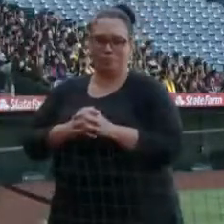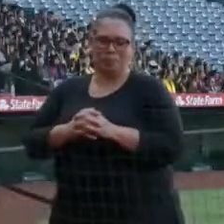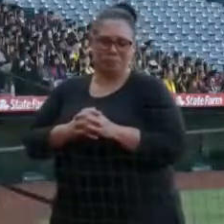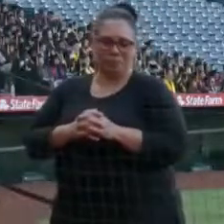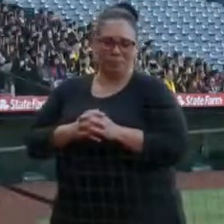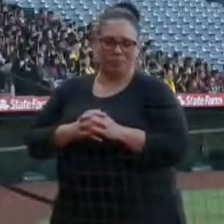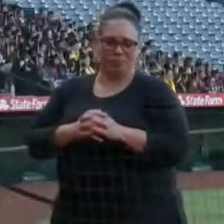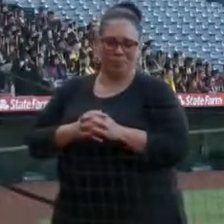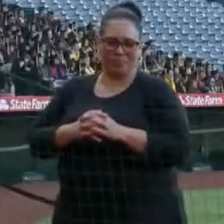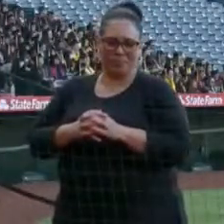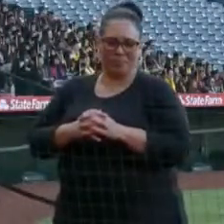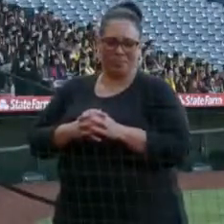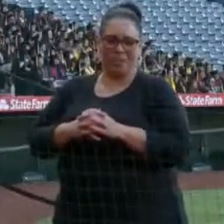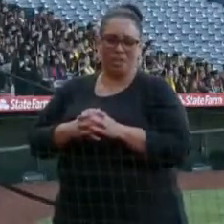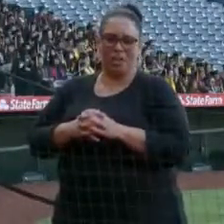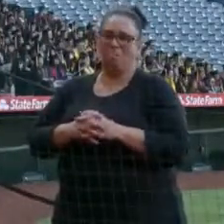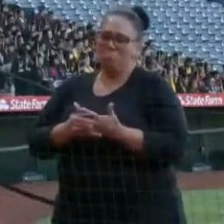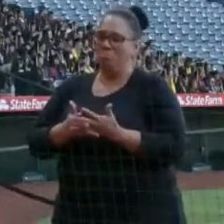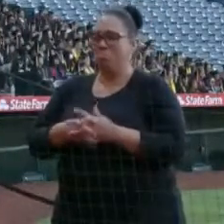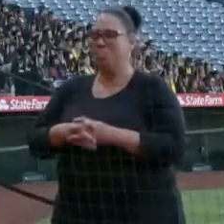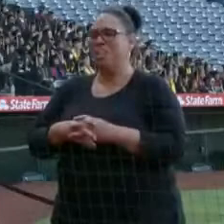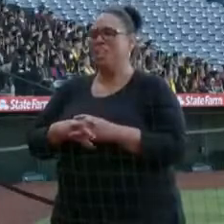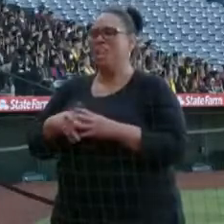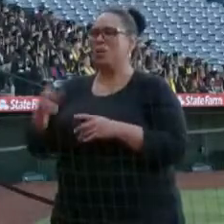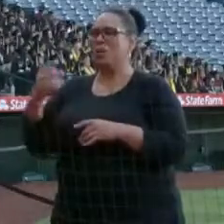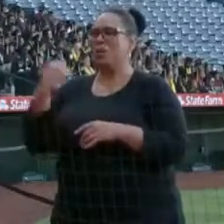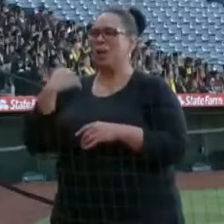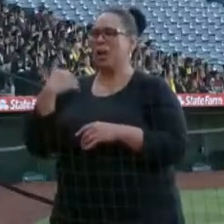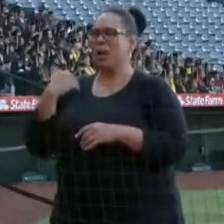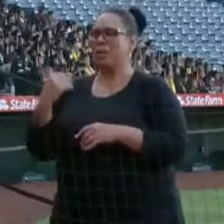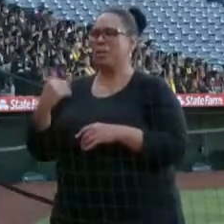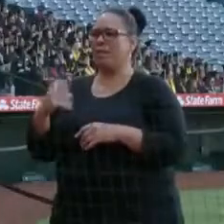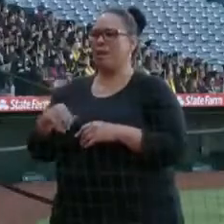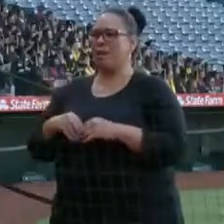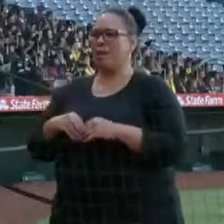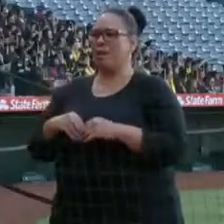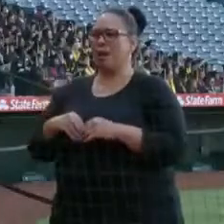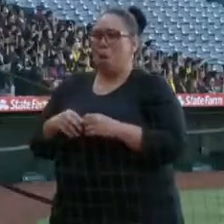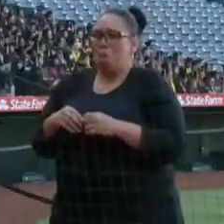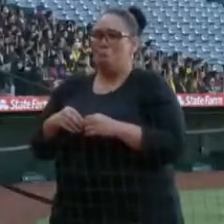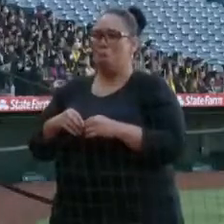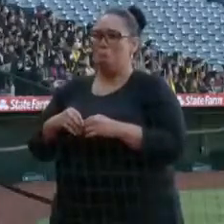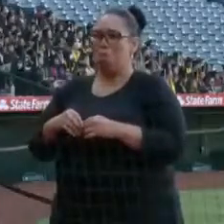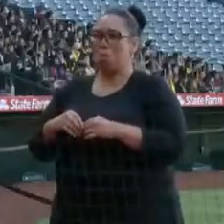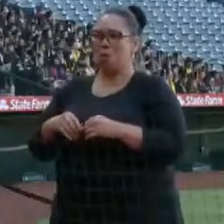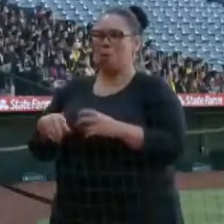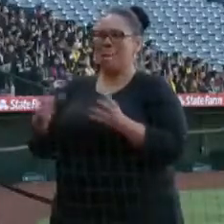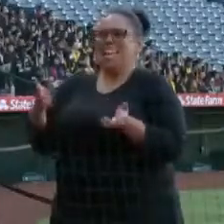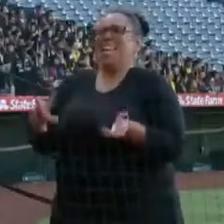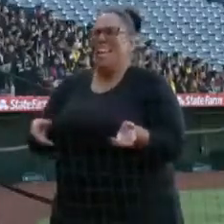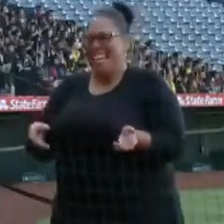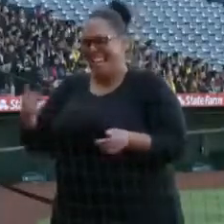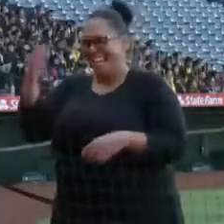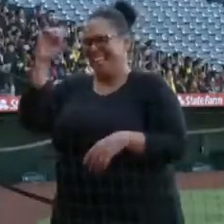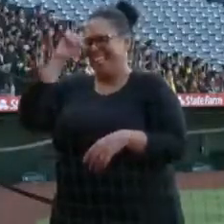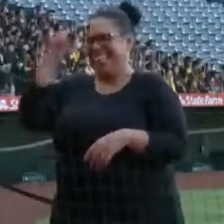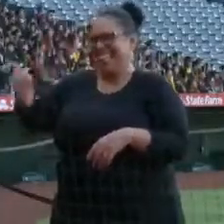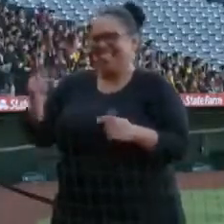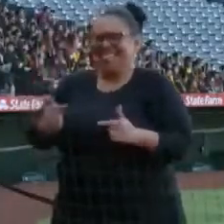In the liberal arts, we have a rich array of graduate programs that serve a vital place in the intellectual life of our